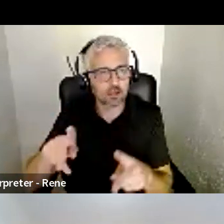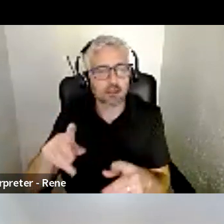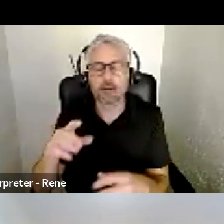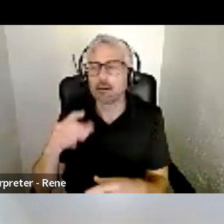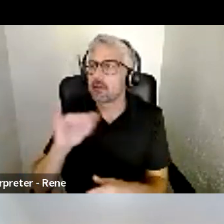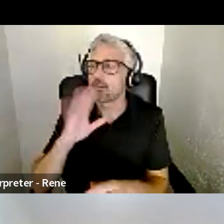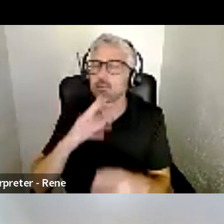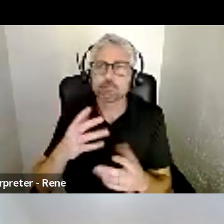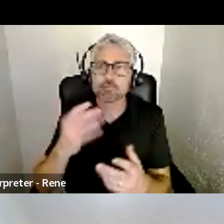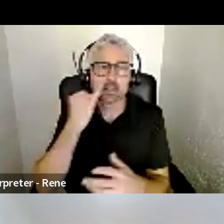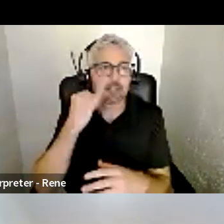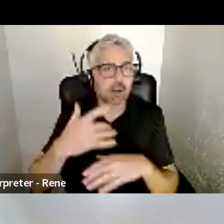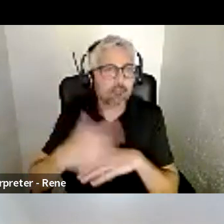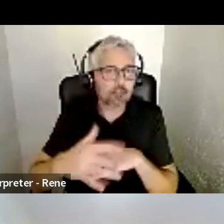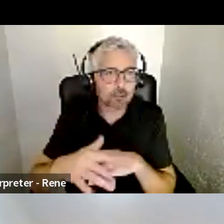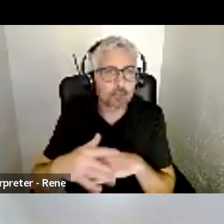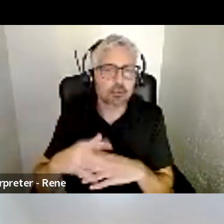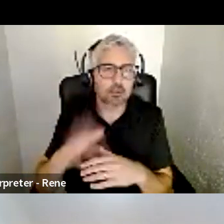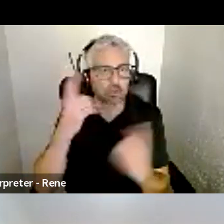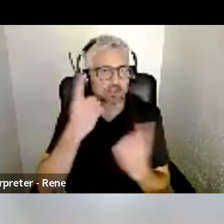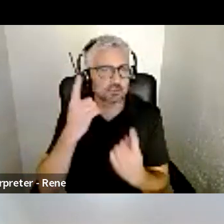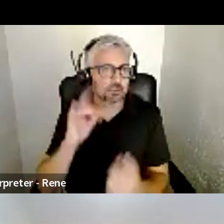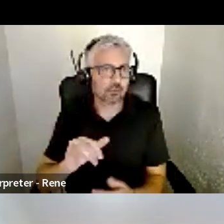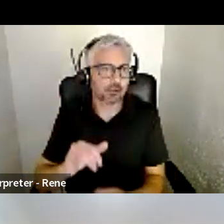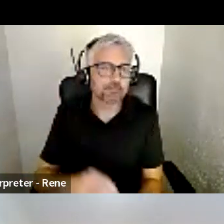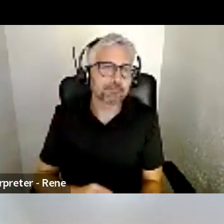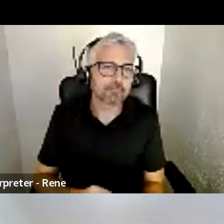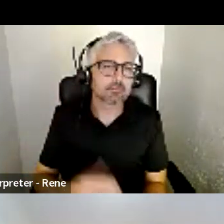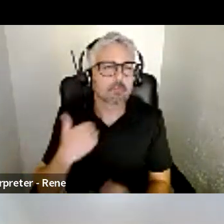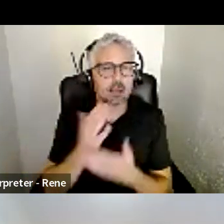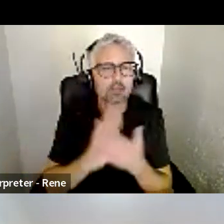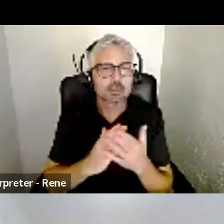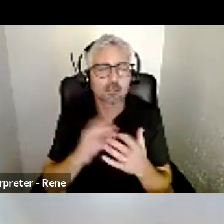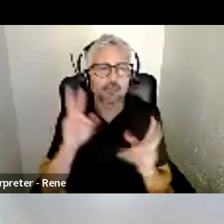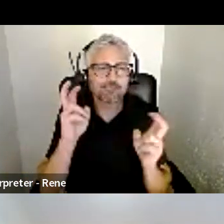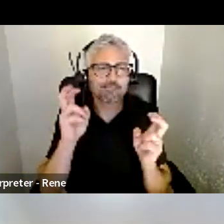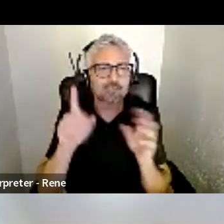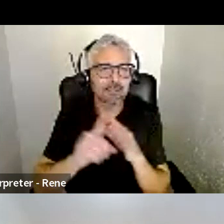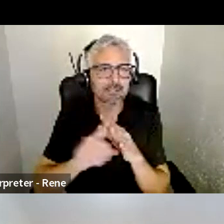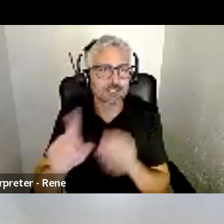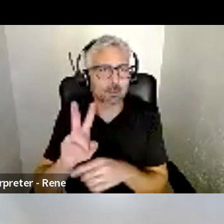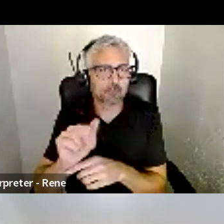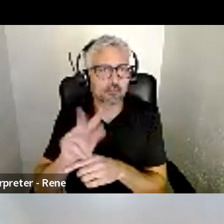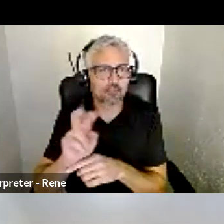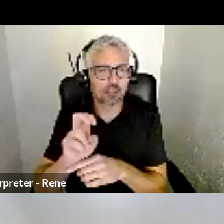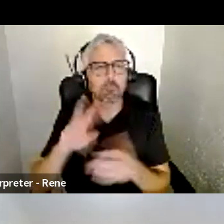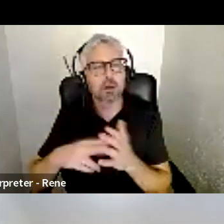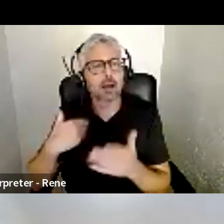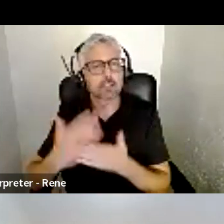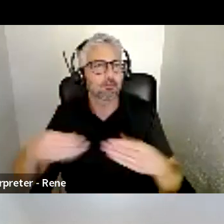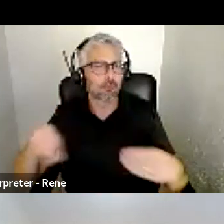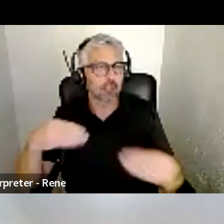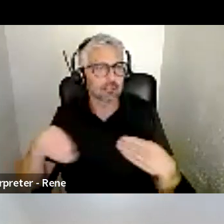availability and things of that nature in it. So there are escape valves in procedurally in the